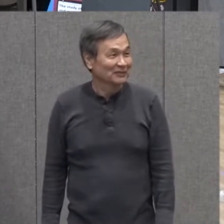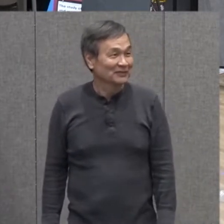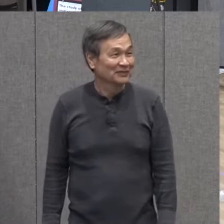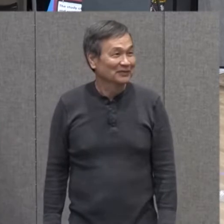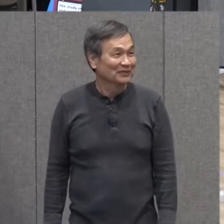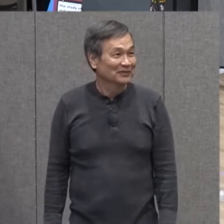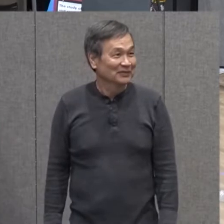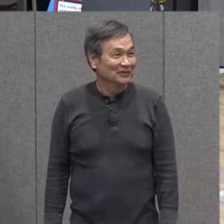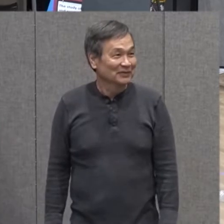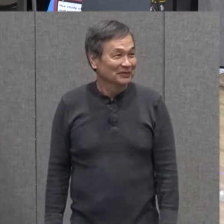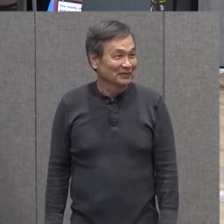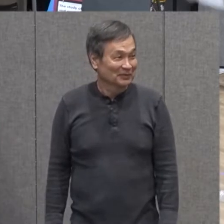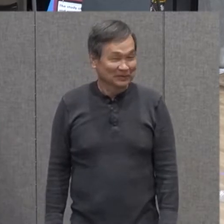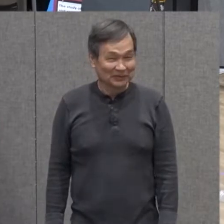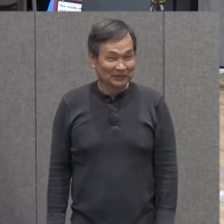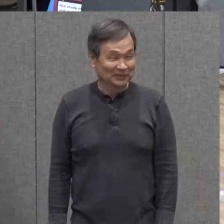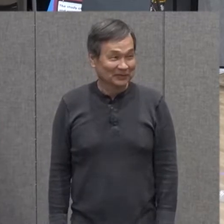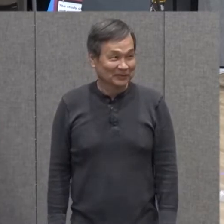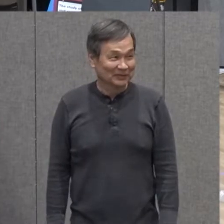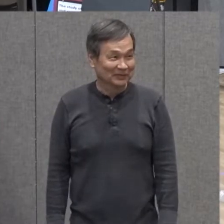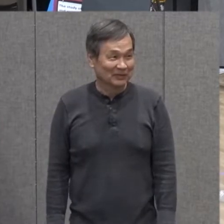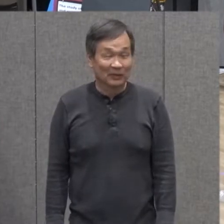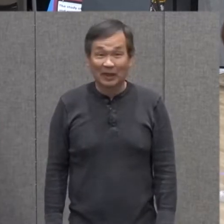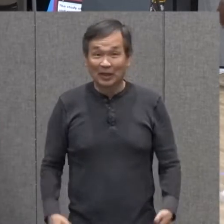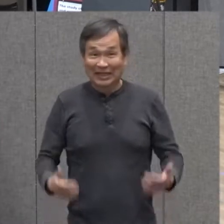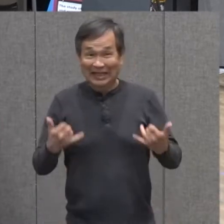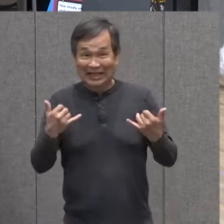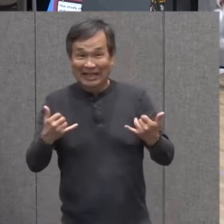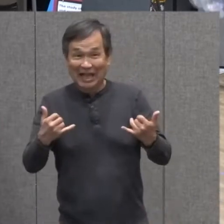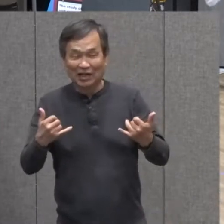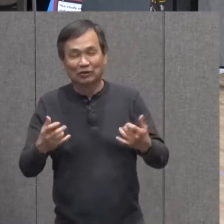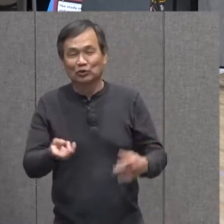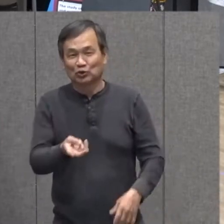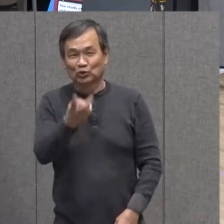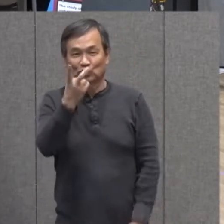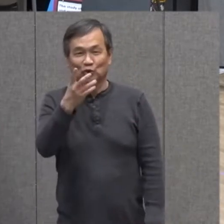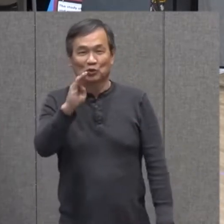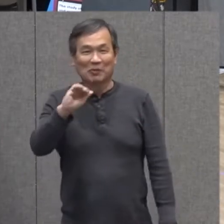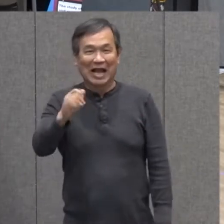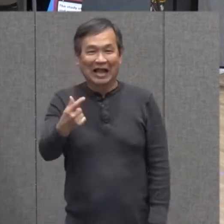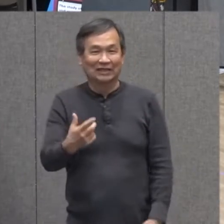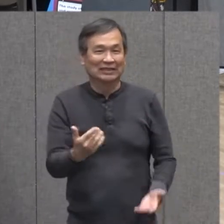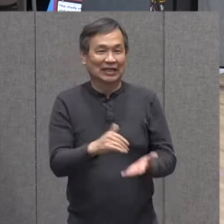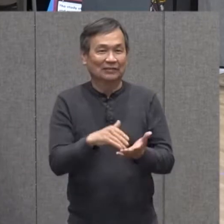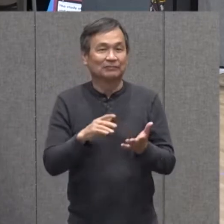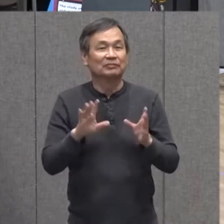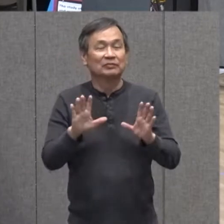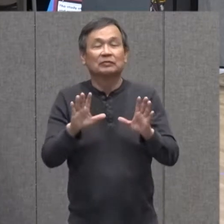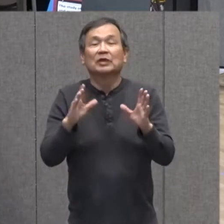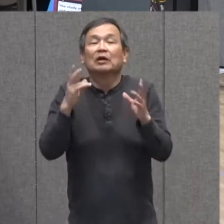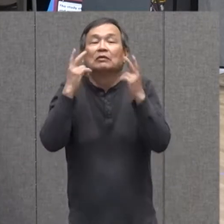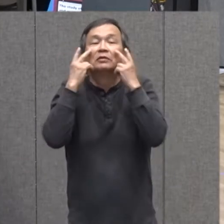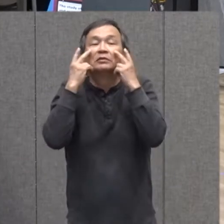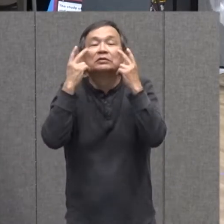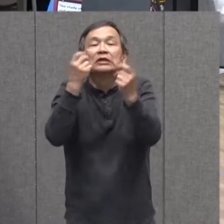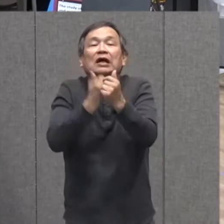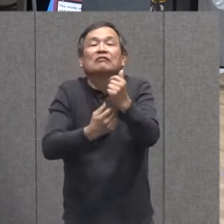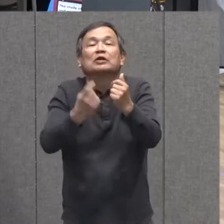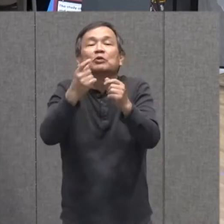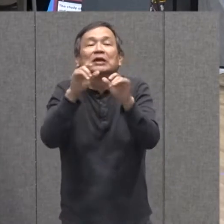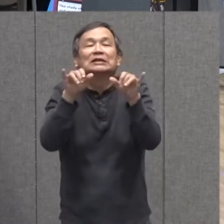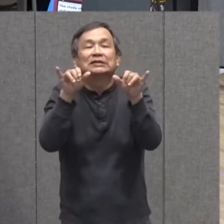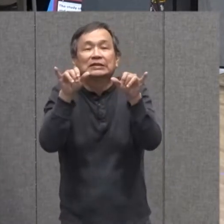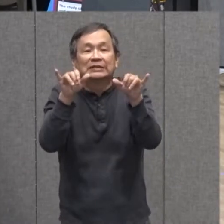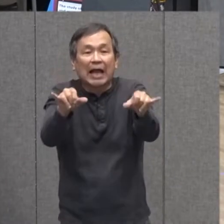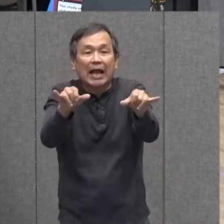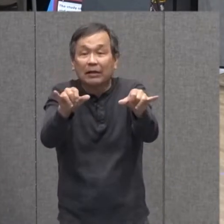going. All right, so back to the two. Here's what I want you to do. I want to see everybody doing the same thing